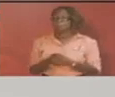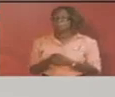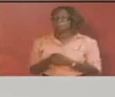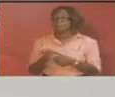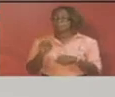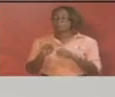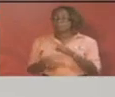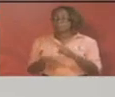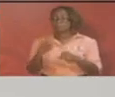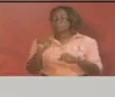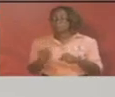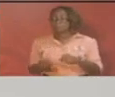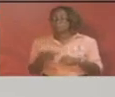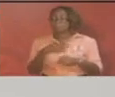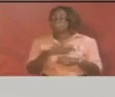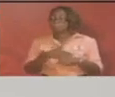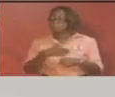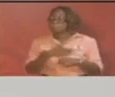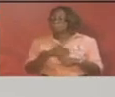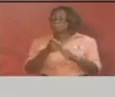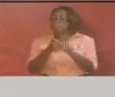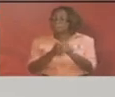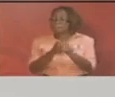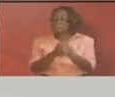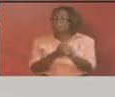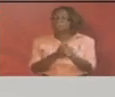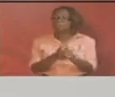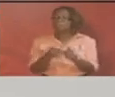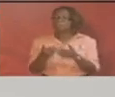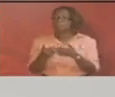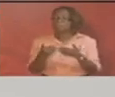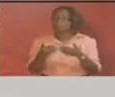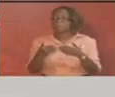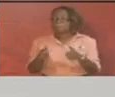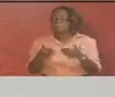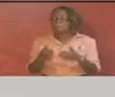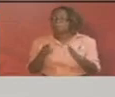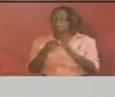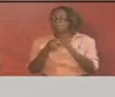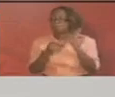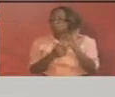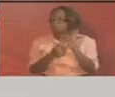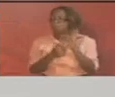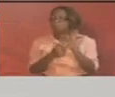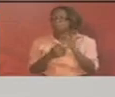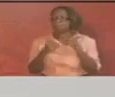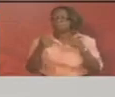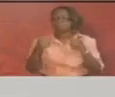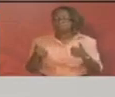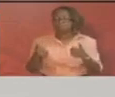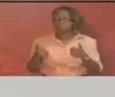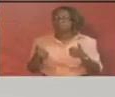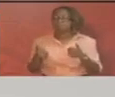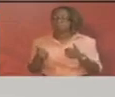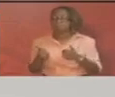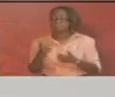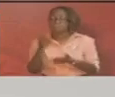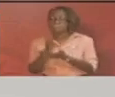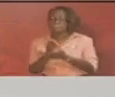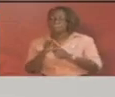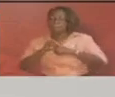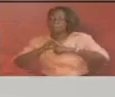health guidelines really are essential to ensure that we don't have spread to person, from person to person,